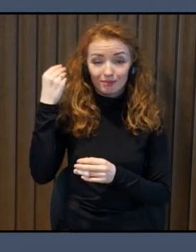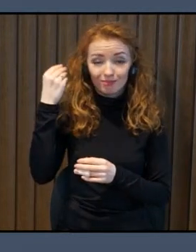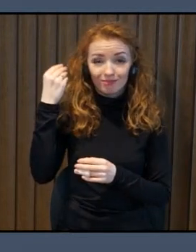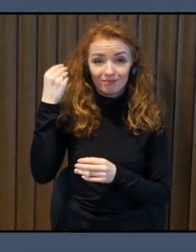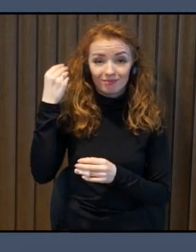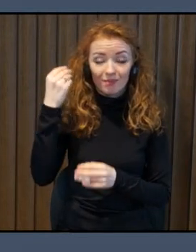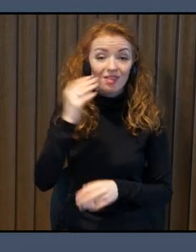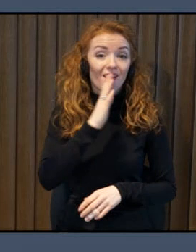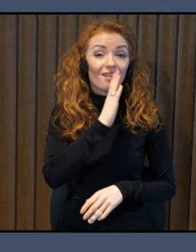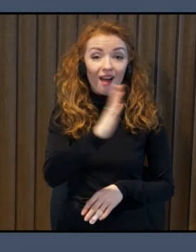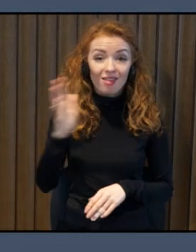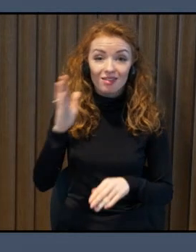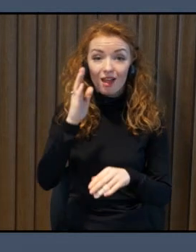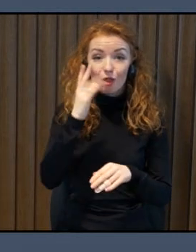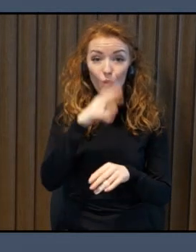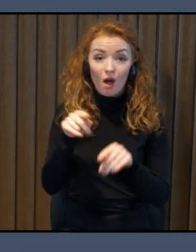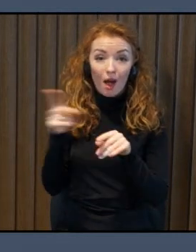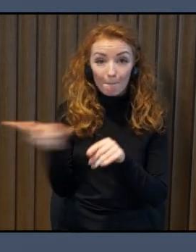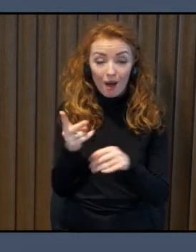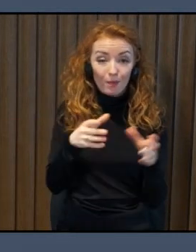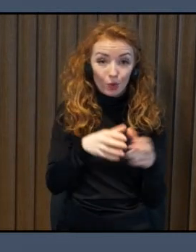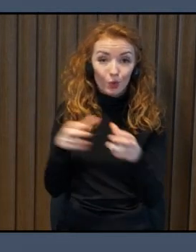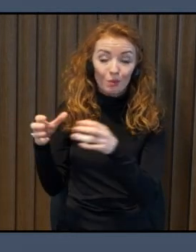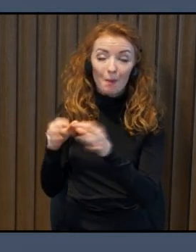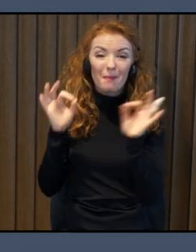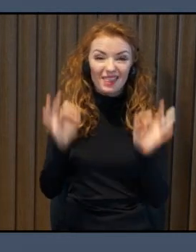to forget that